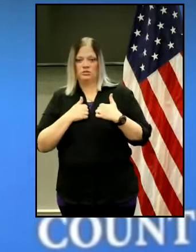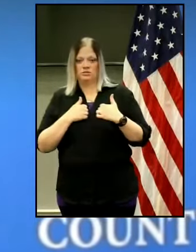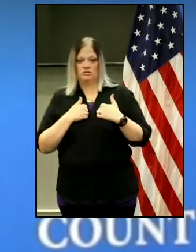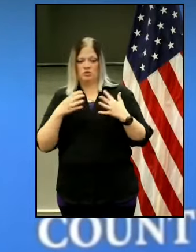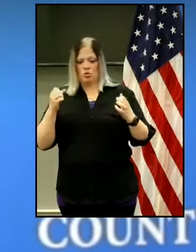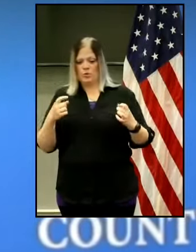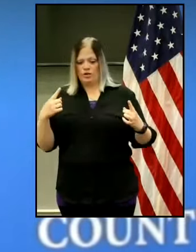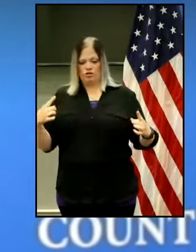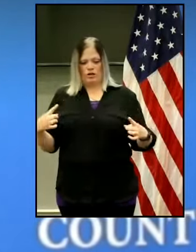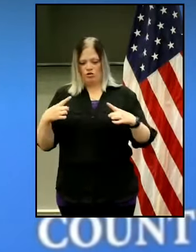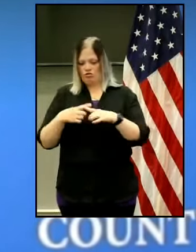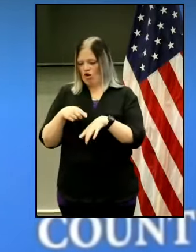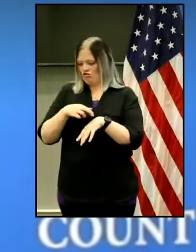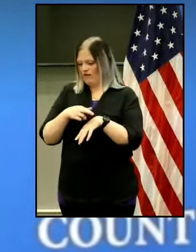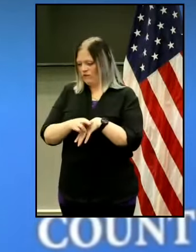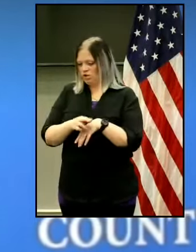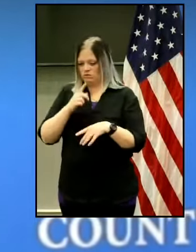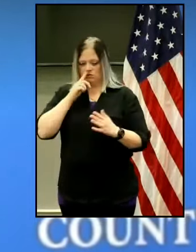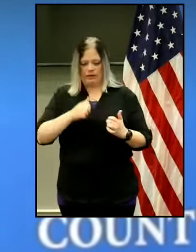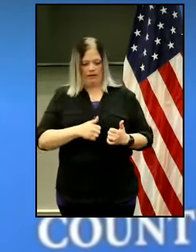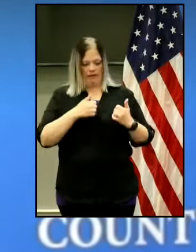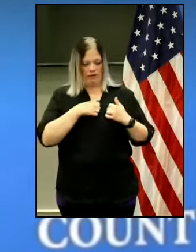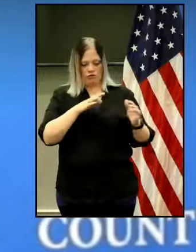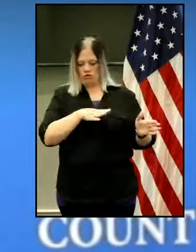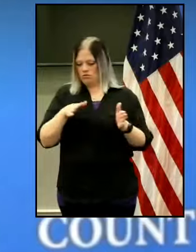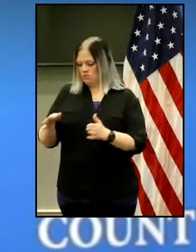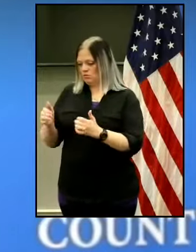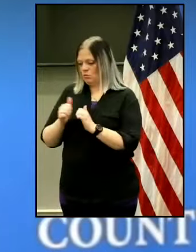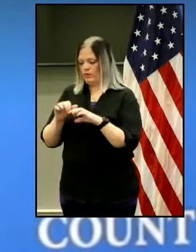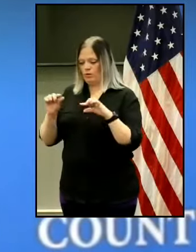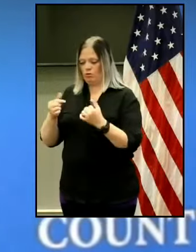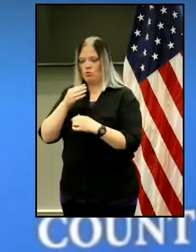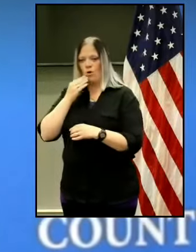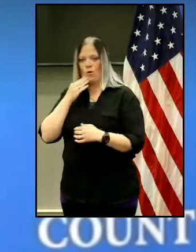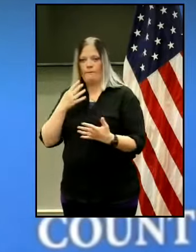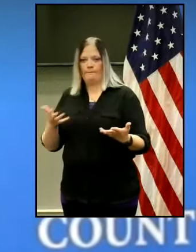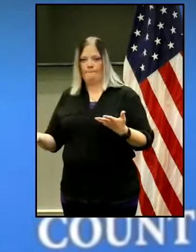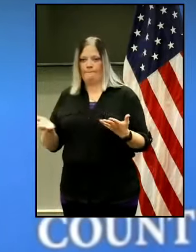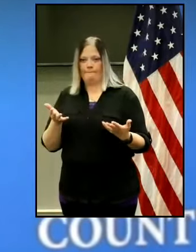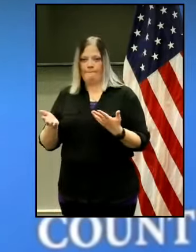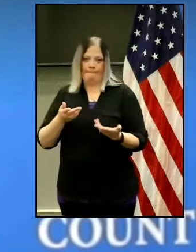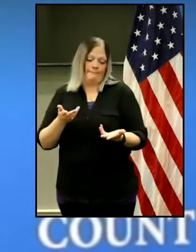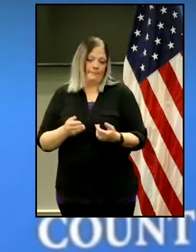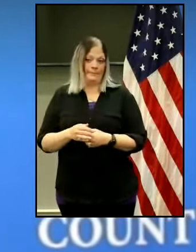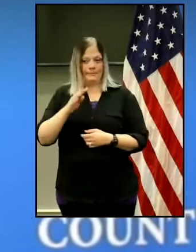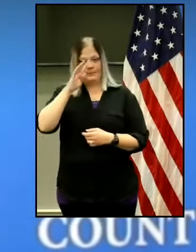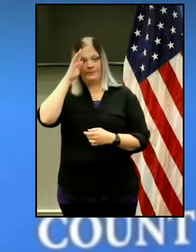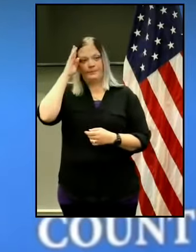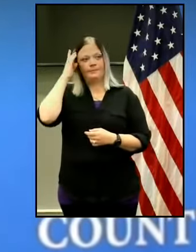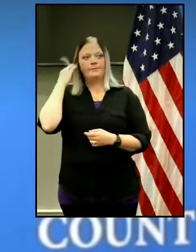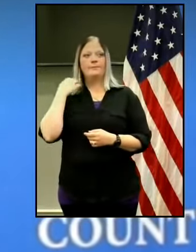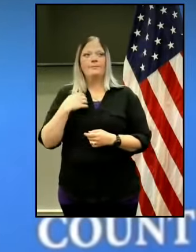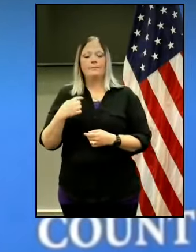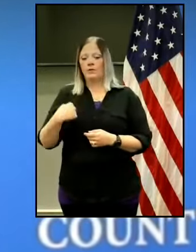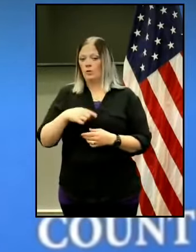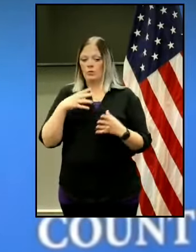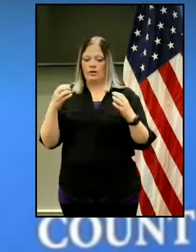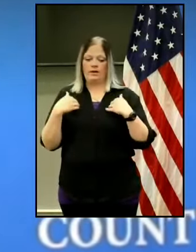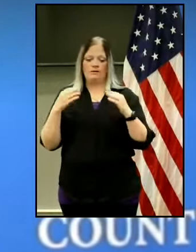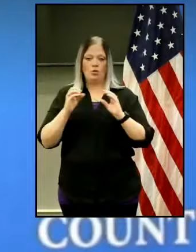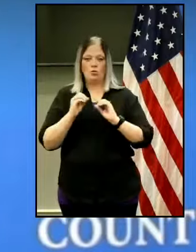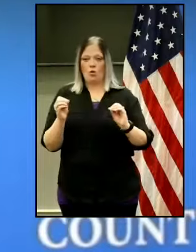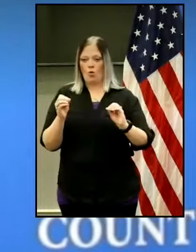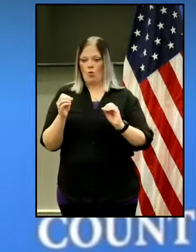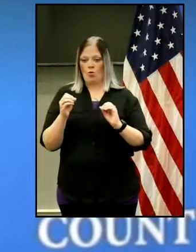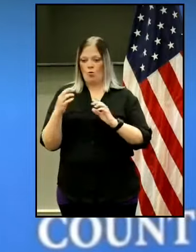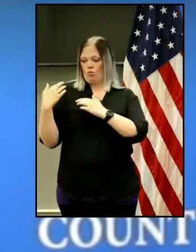of cross-reference by looking at their addresses and compare that to the group home addresses that we're aware of. We have no role whatsoever